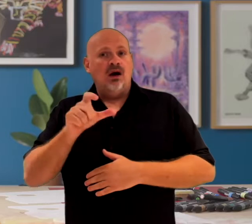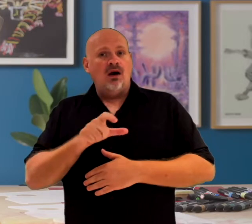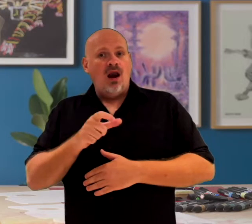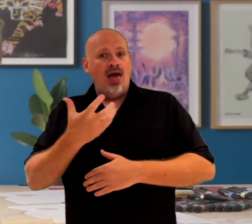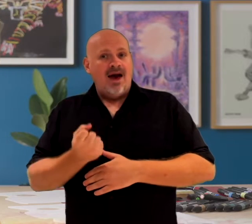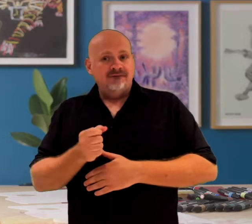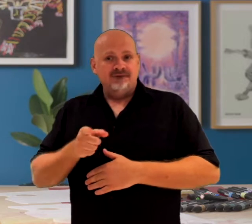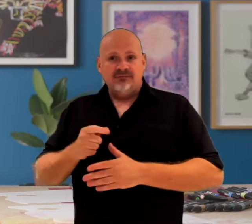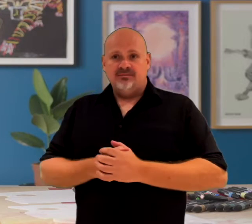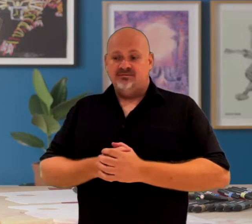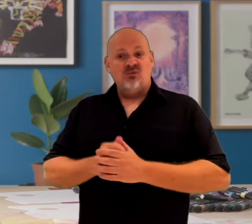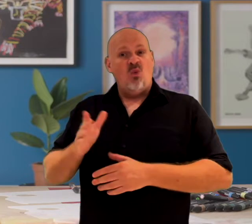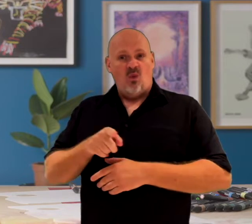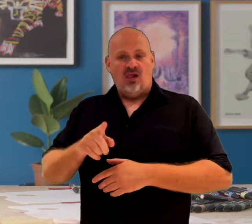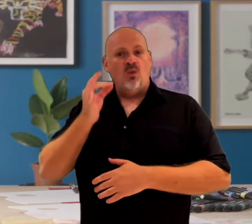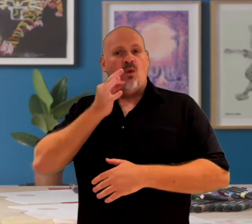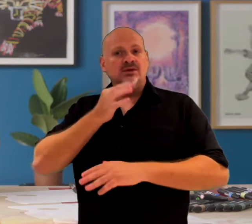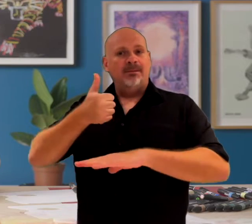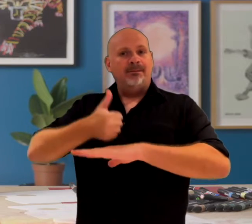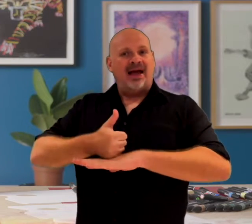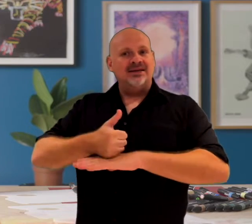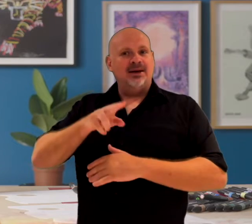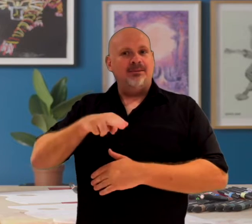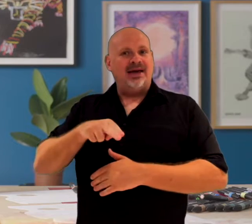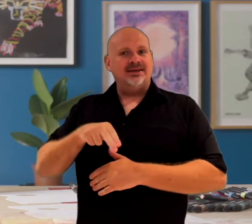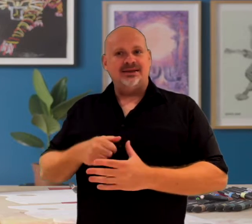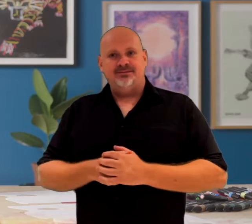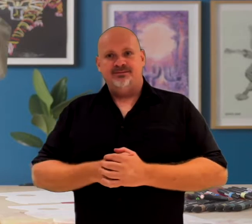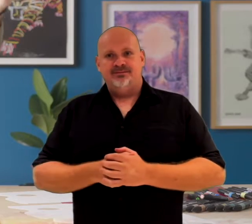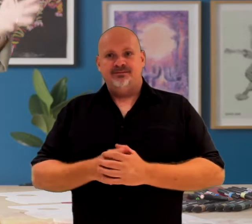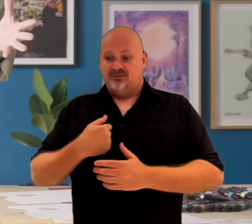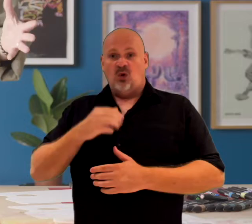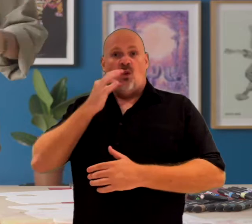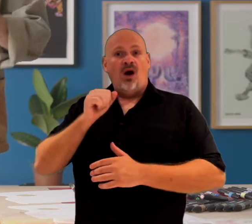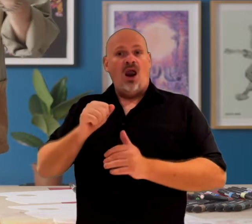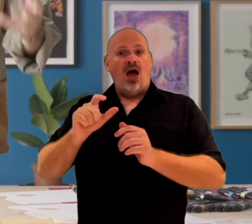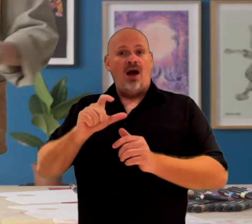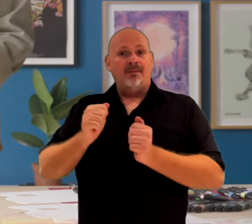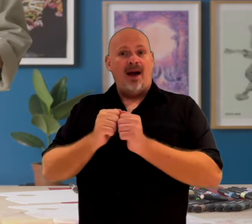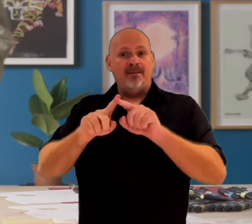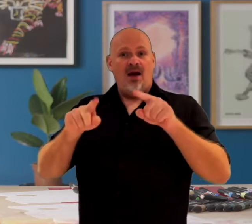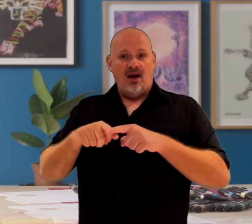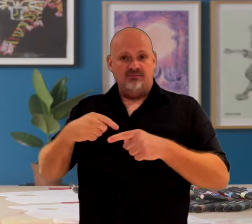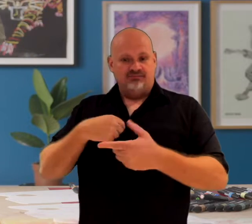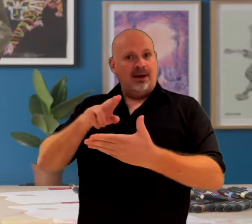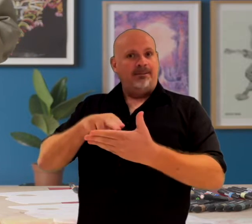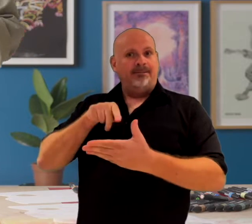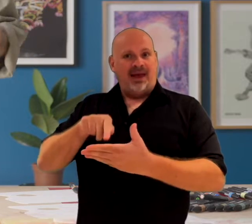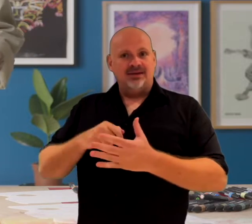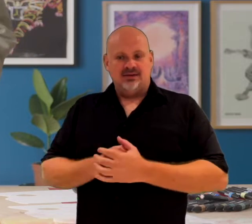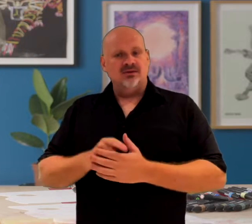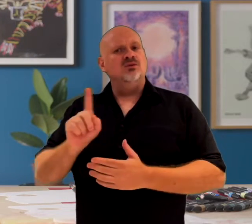I will paint on this watercolor paper to make background color. So imagining